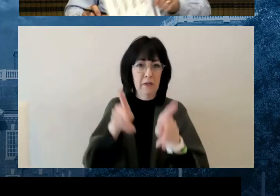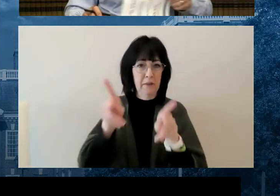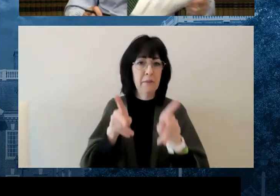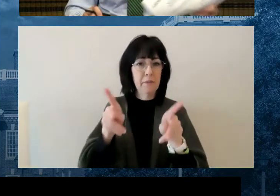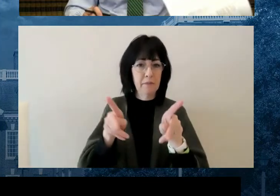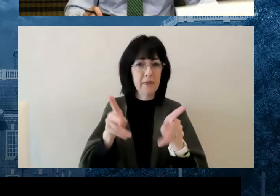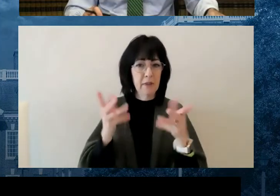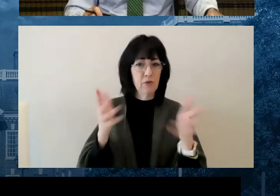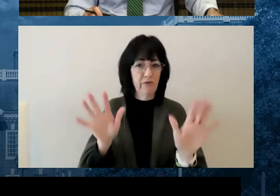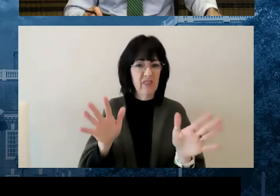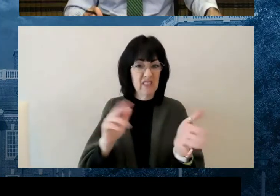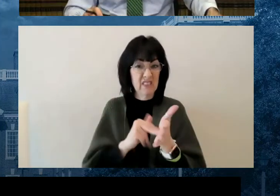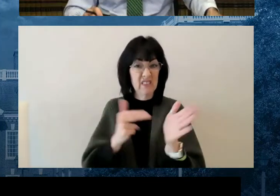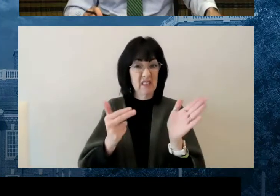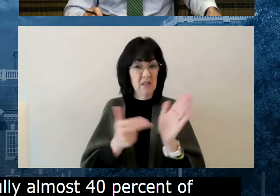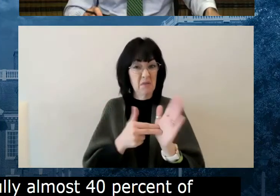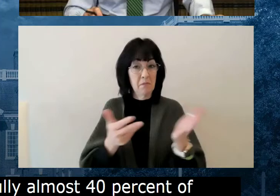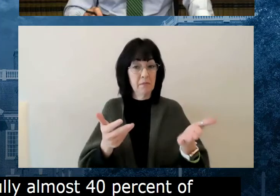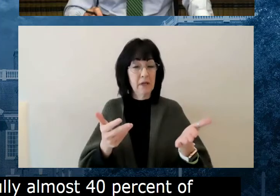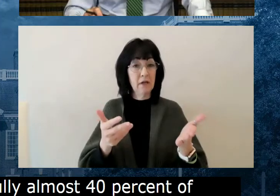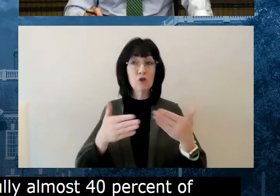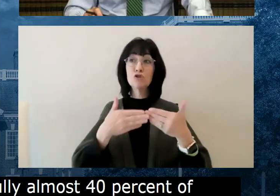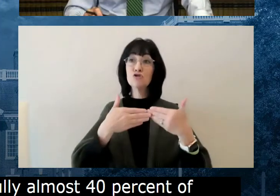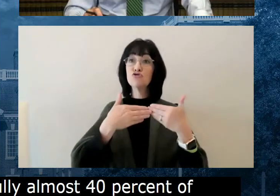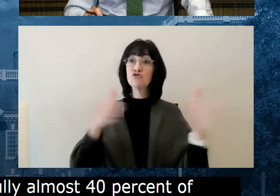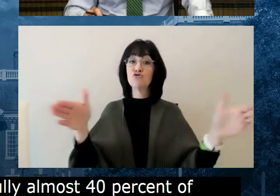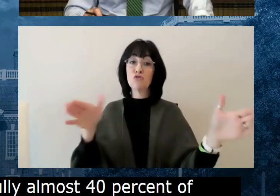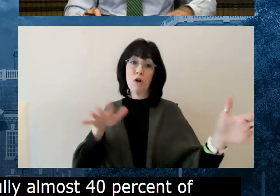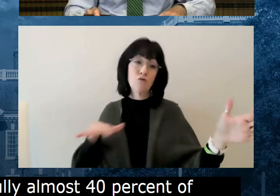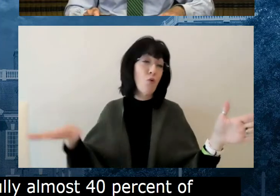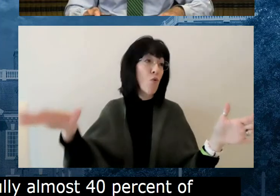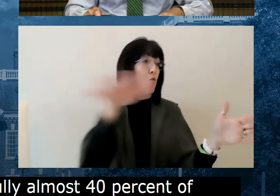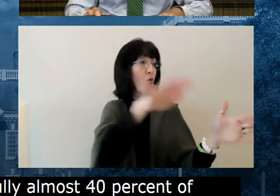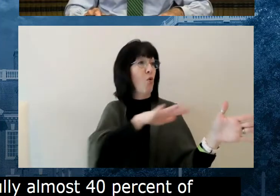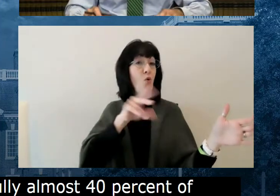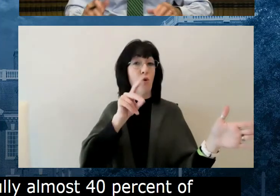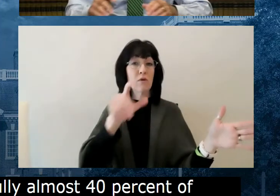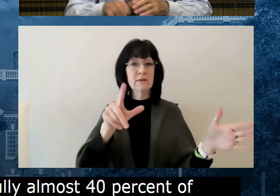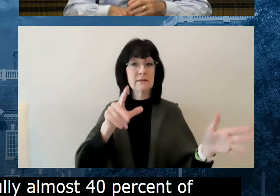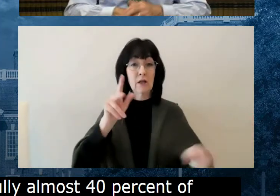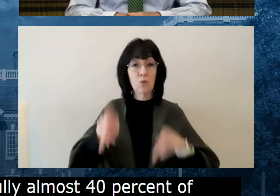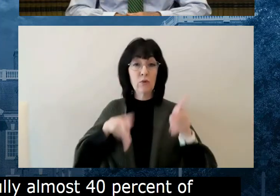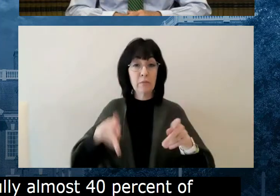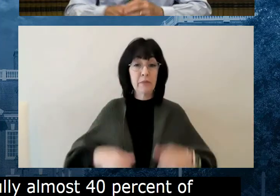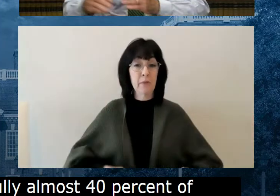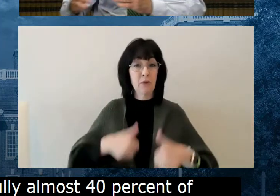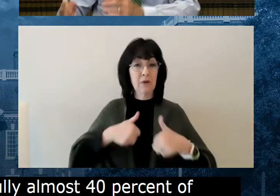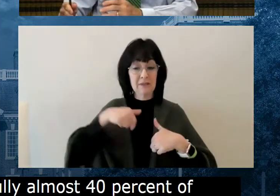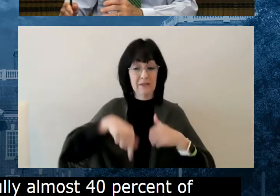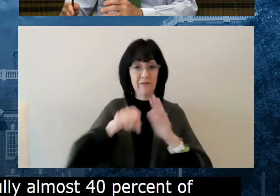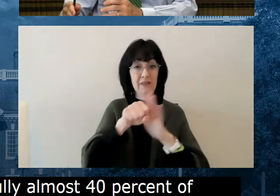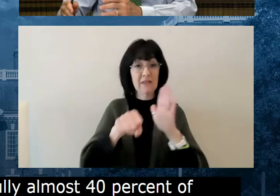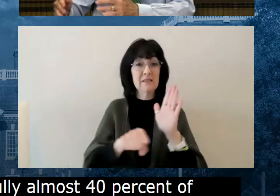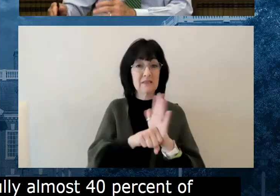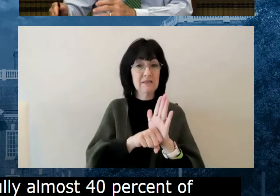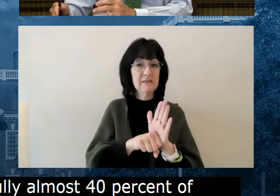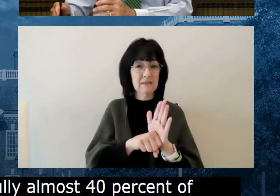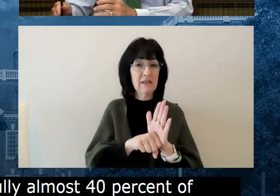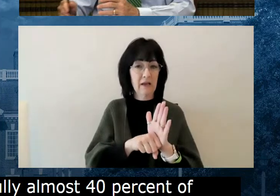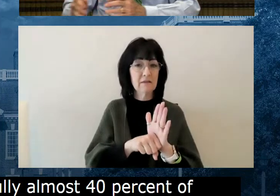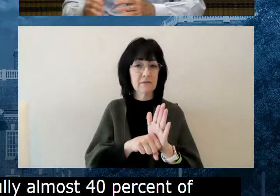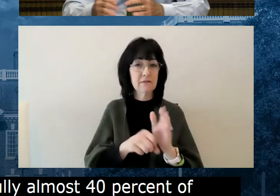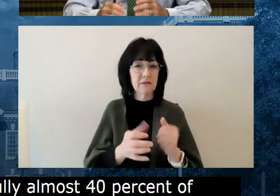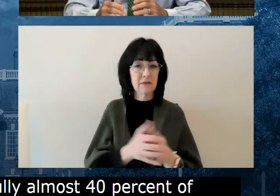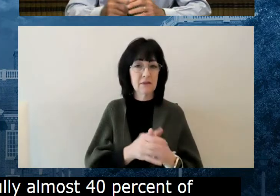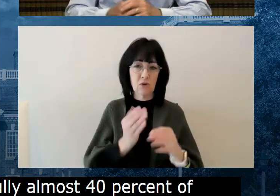of Delawareans have received are fully vaccinated, which is a really very positive thing. So 53% at least one